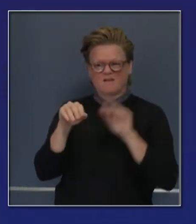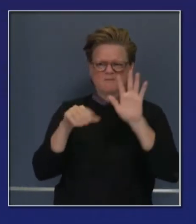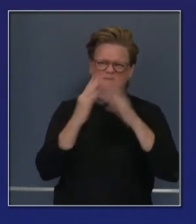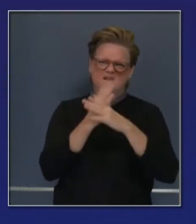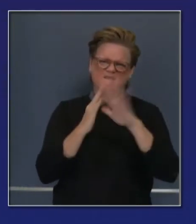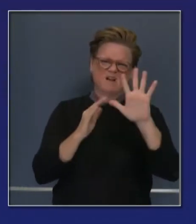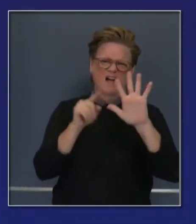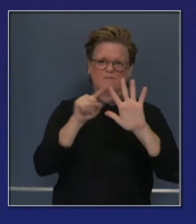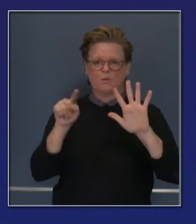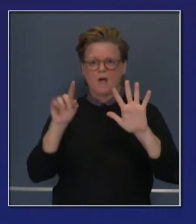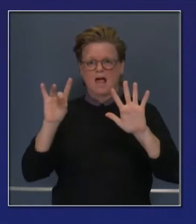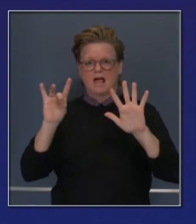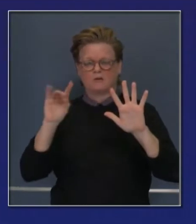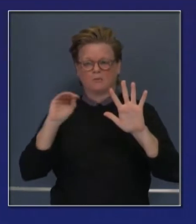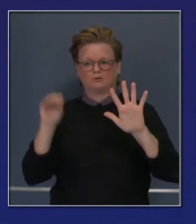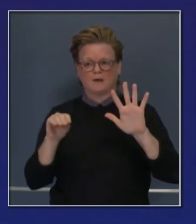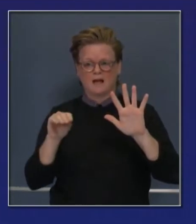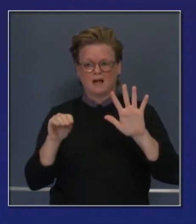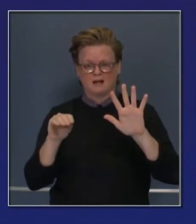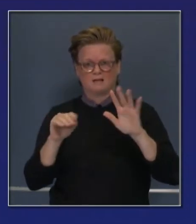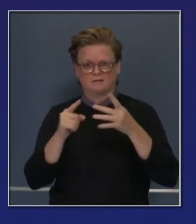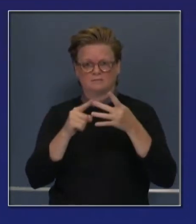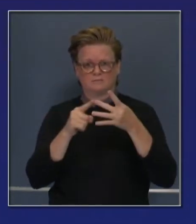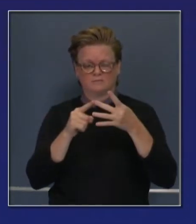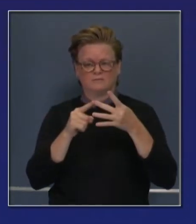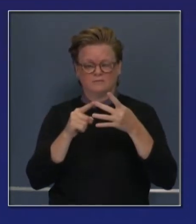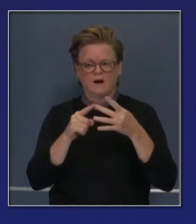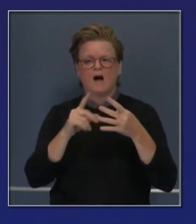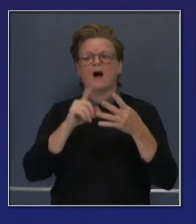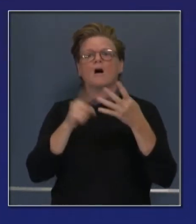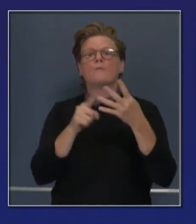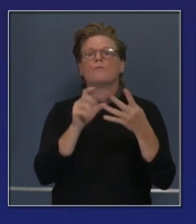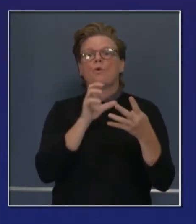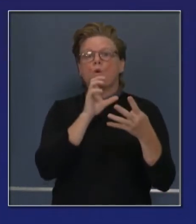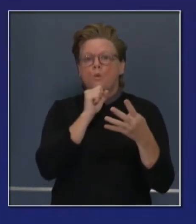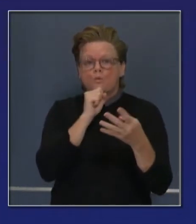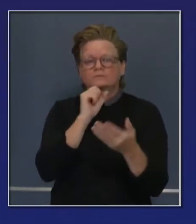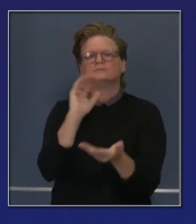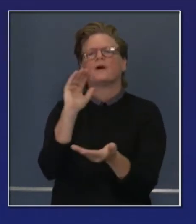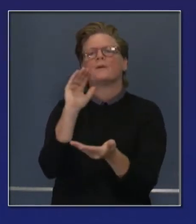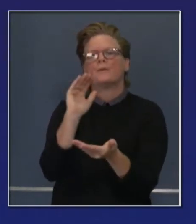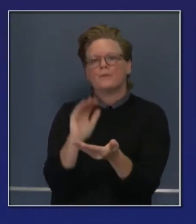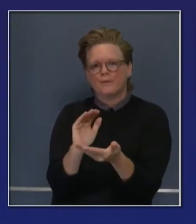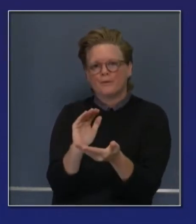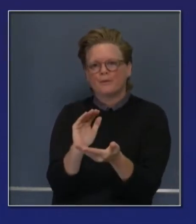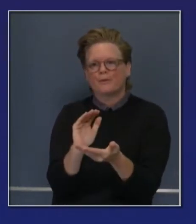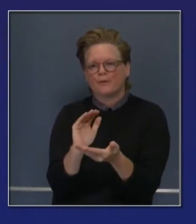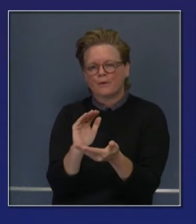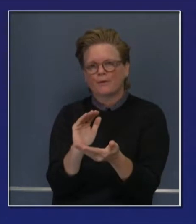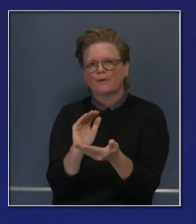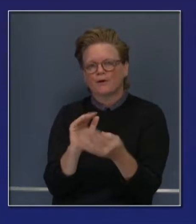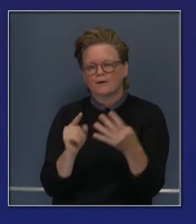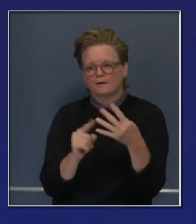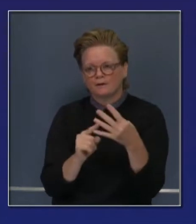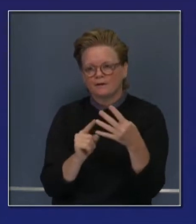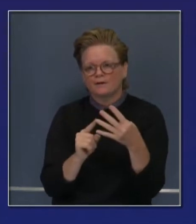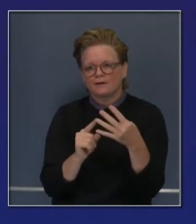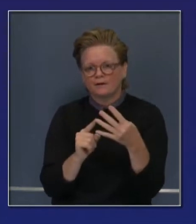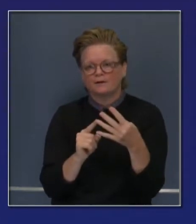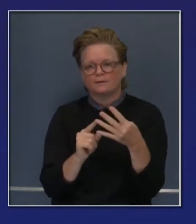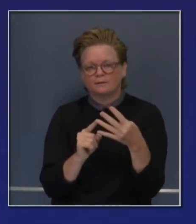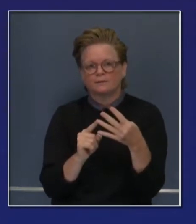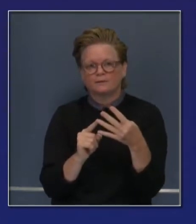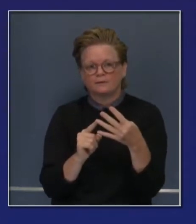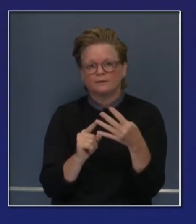moderate represented in orange, and there are a number of counties in that category today. I'll provide that list in just a